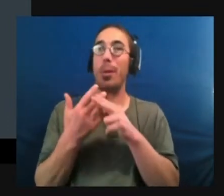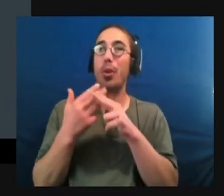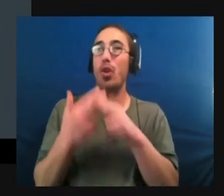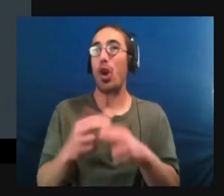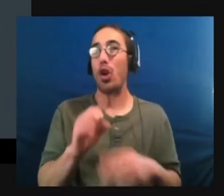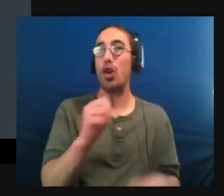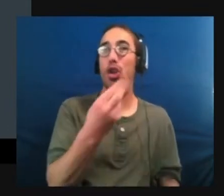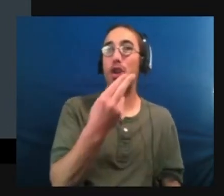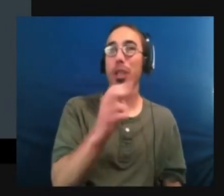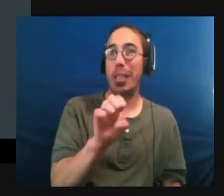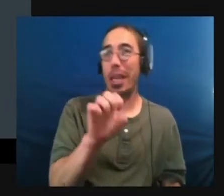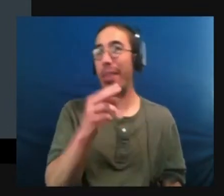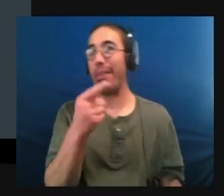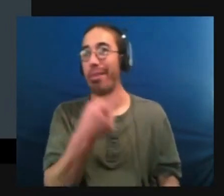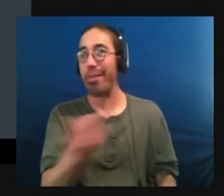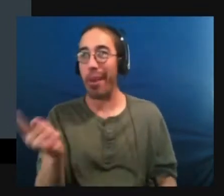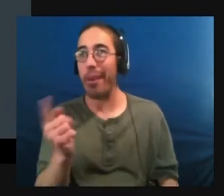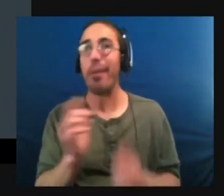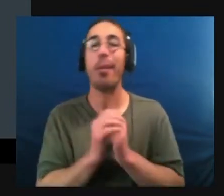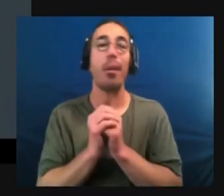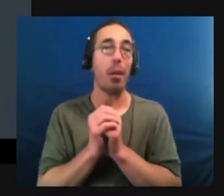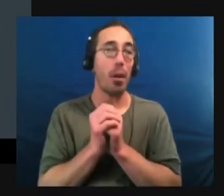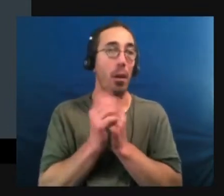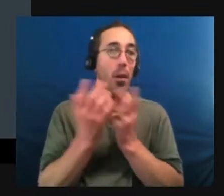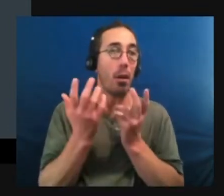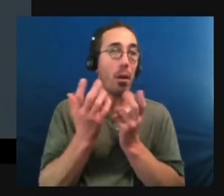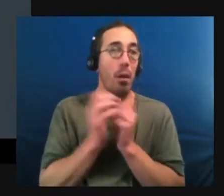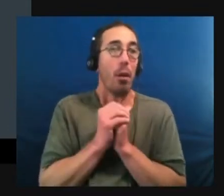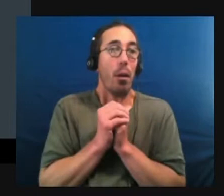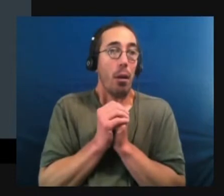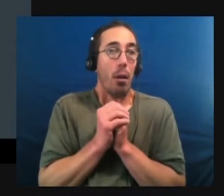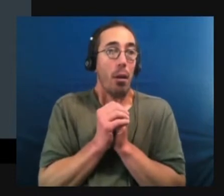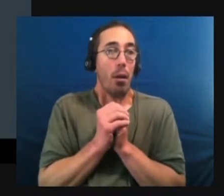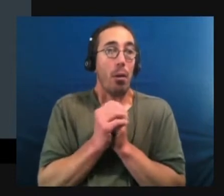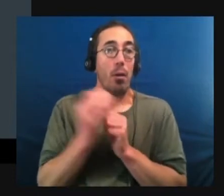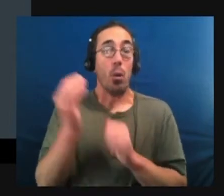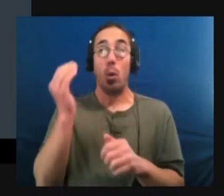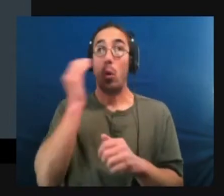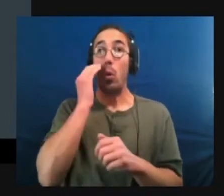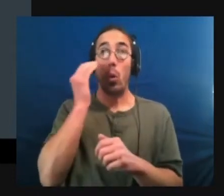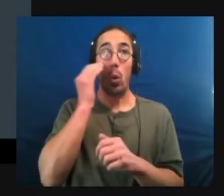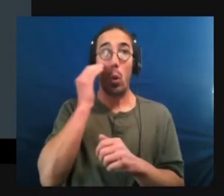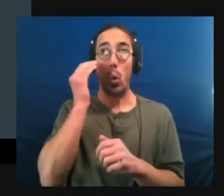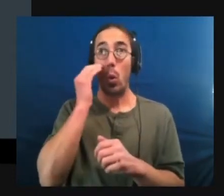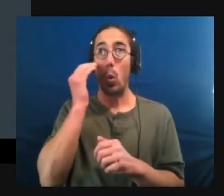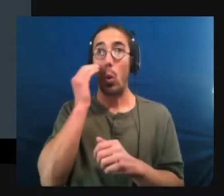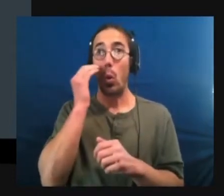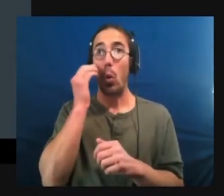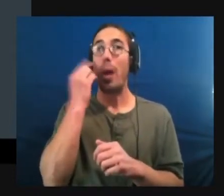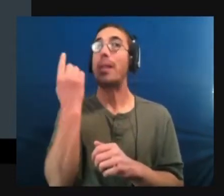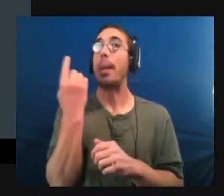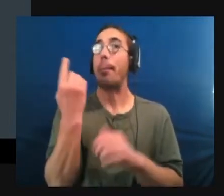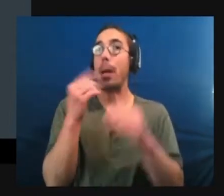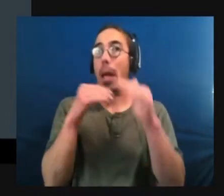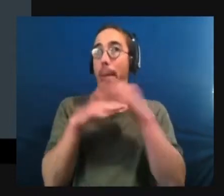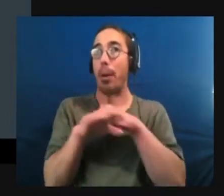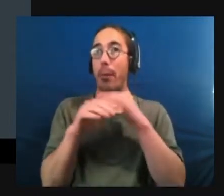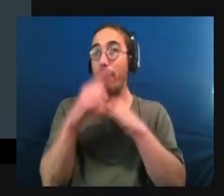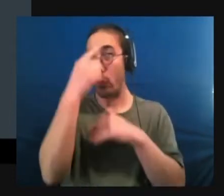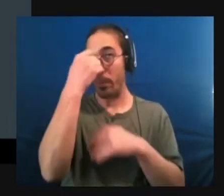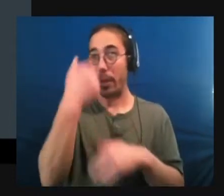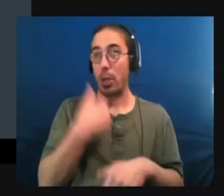And I want to just kind of acknowledge one thing that is an accommodation for me right now. You may